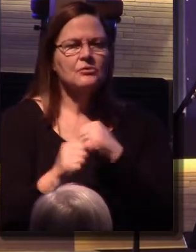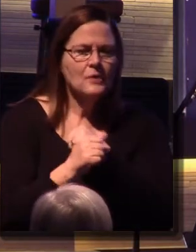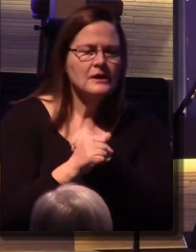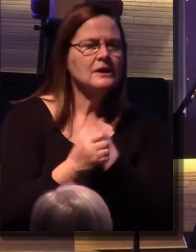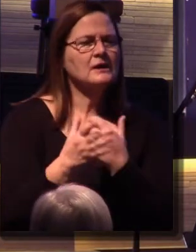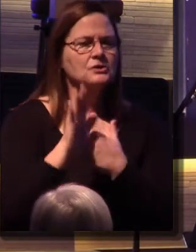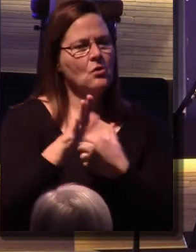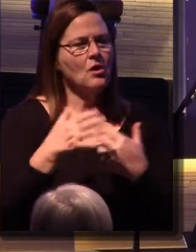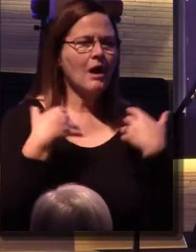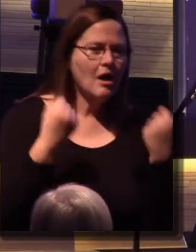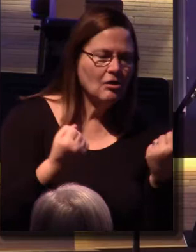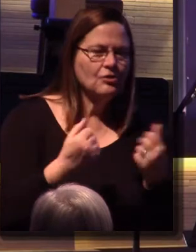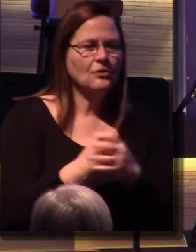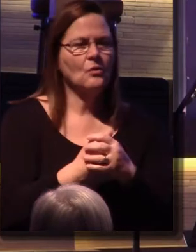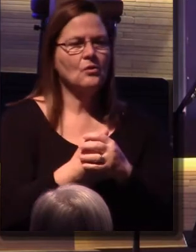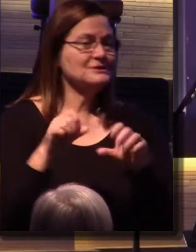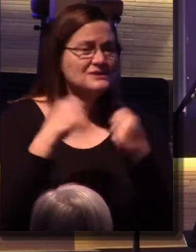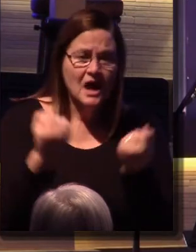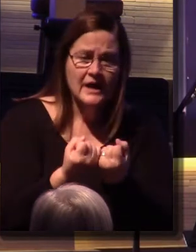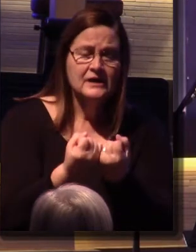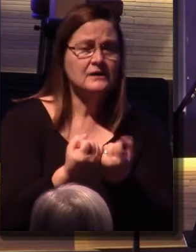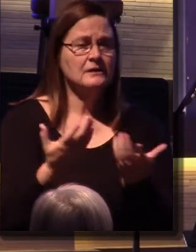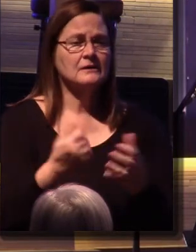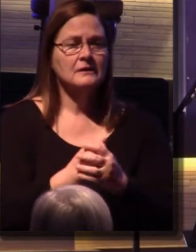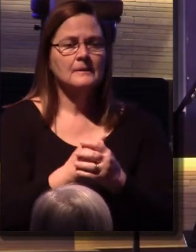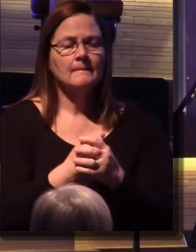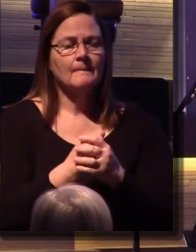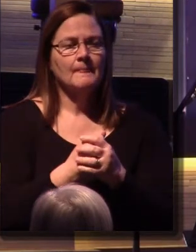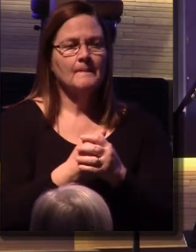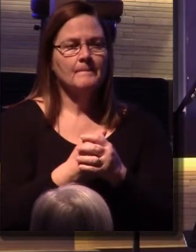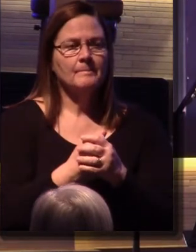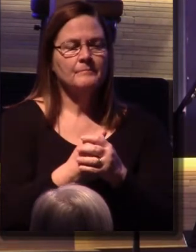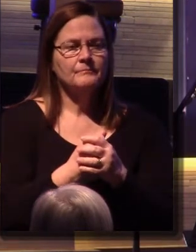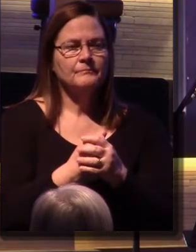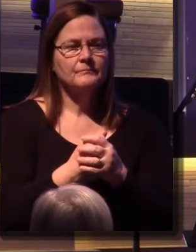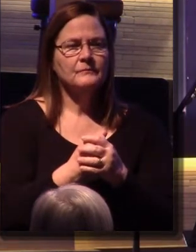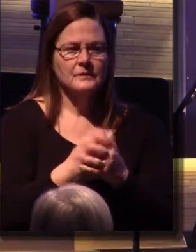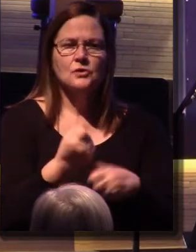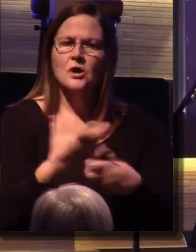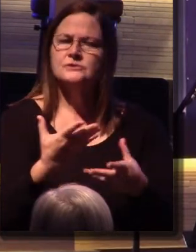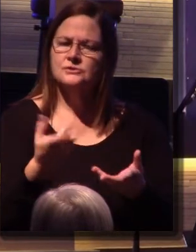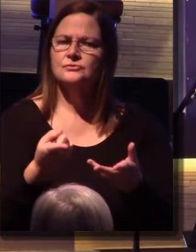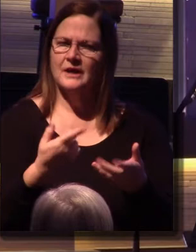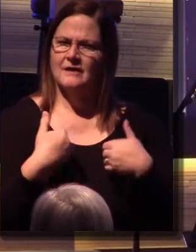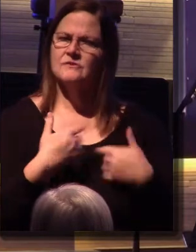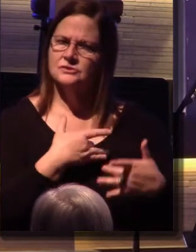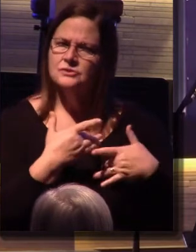well-being of your family or the well-being of the society in which you live that has